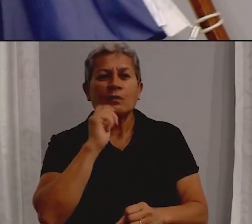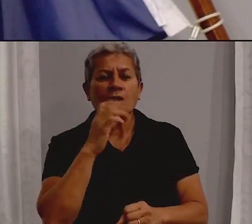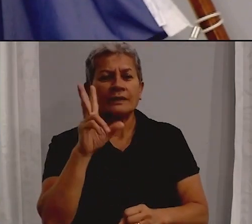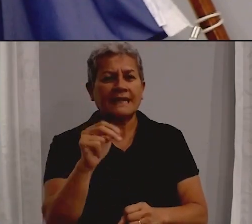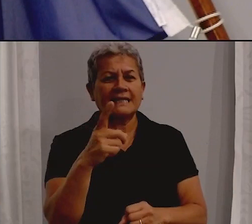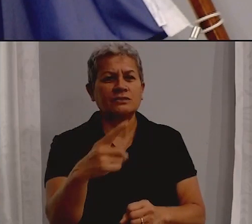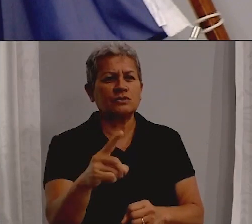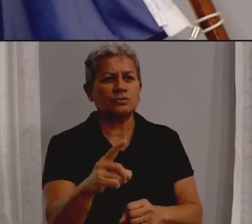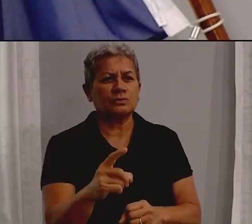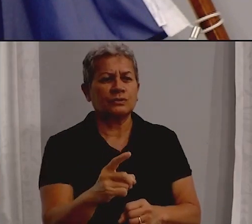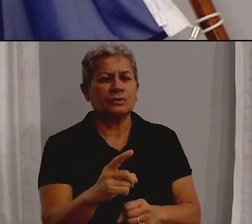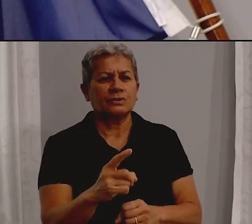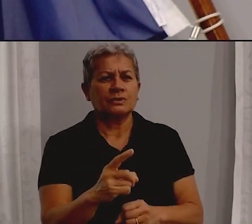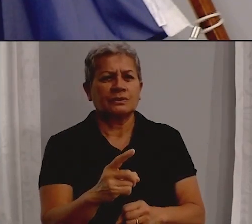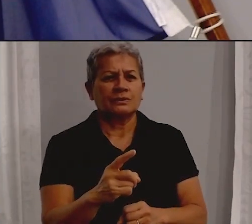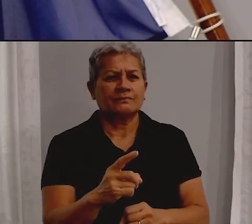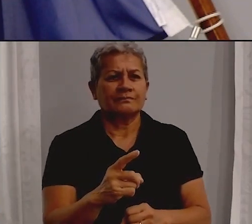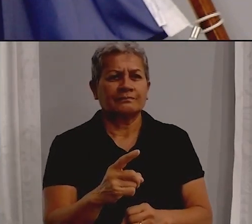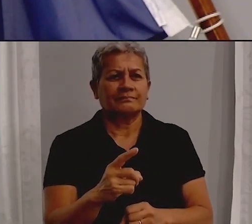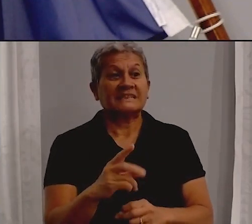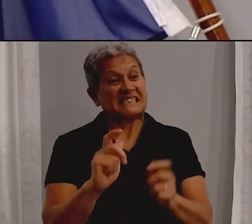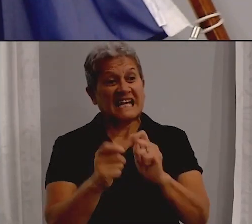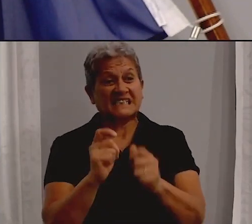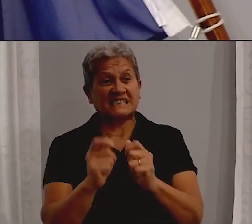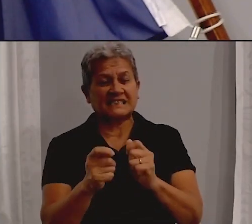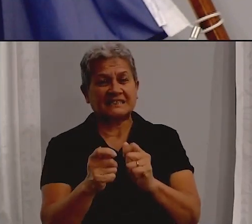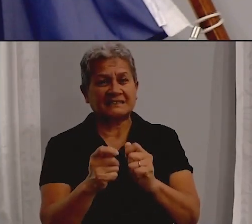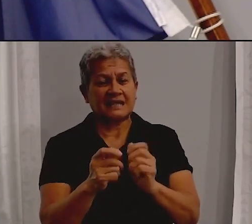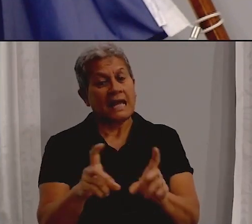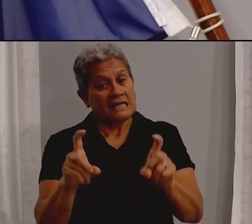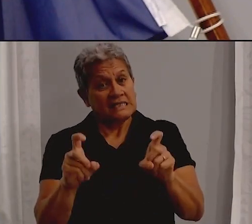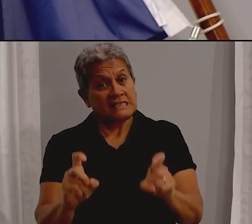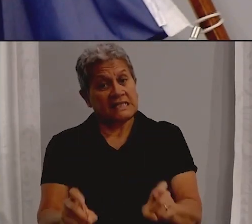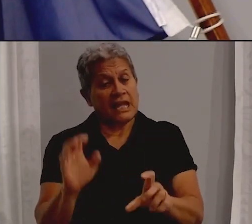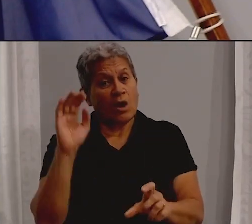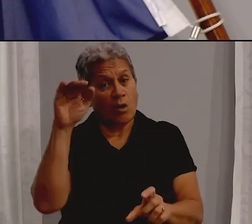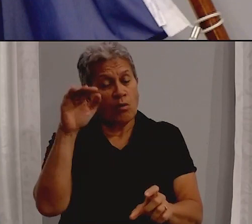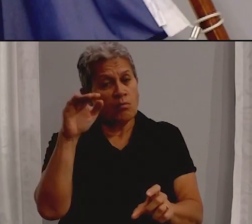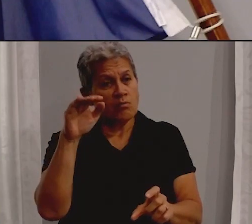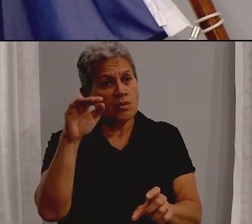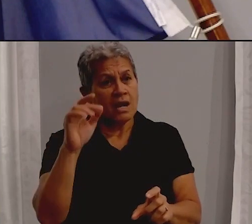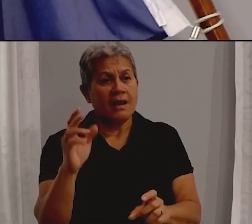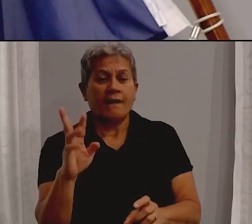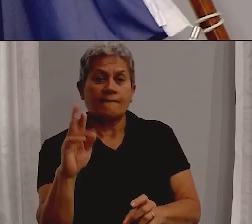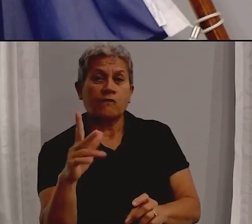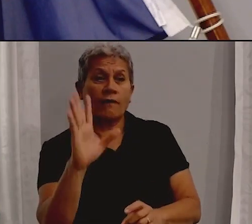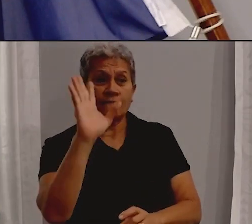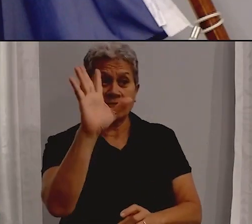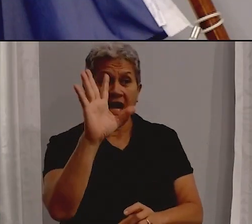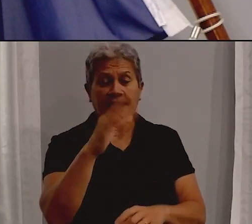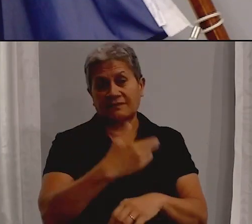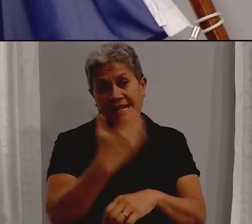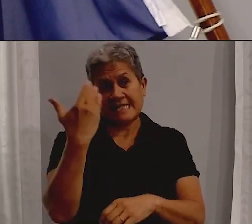health controls upon their arrival into the country. For example, they will be required to self-isolate at home for